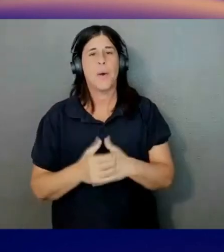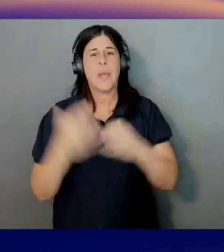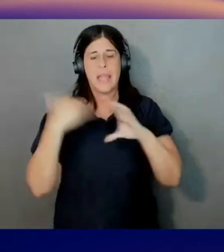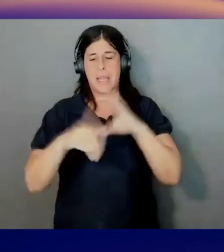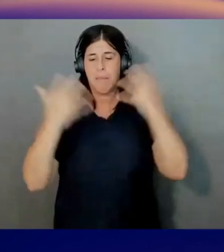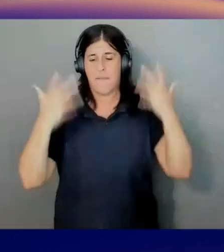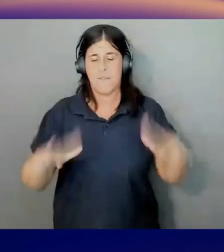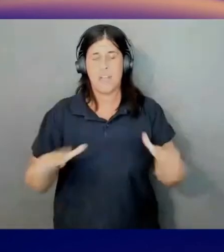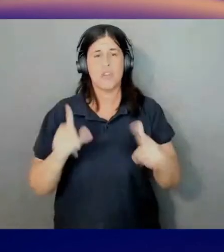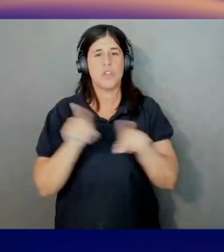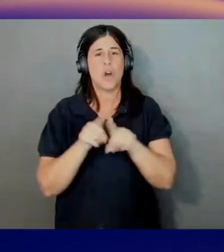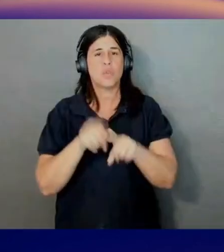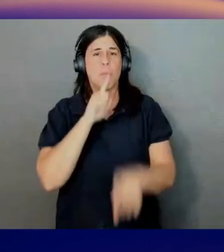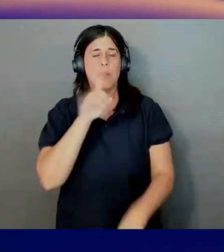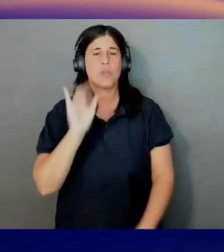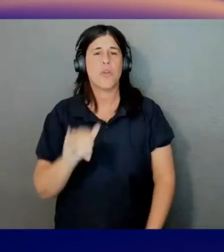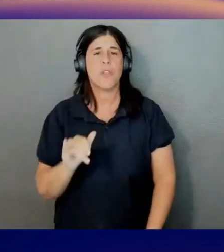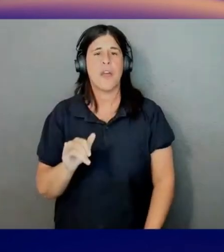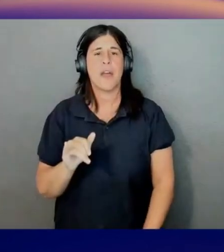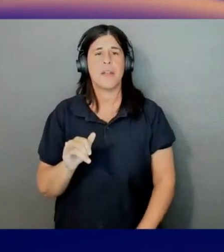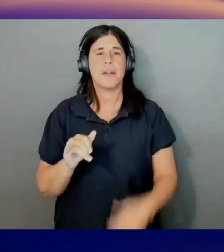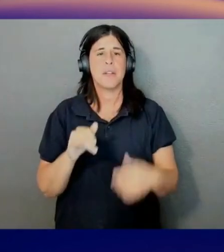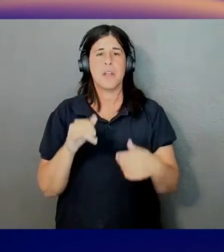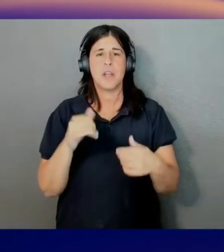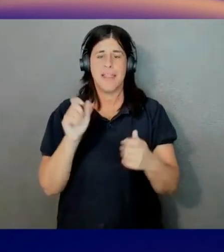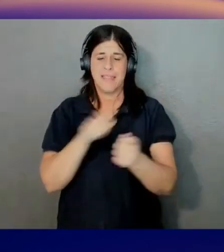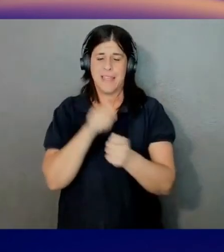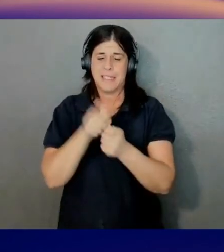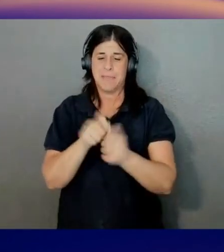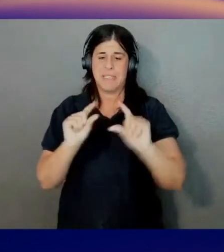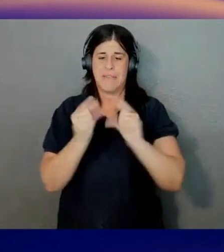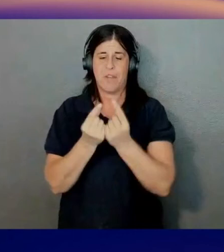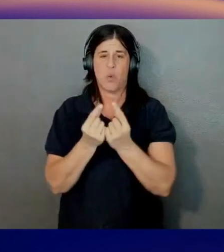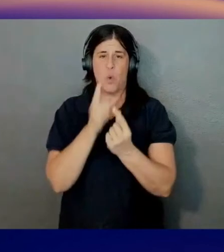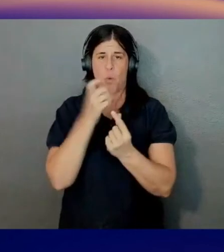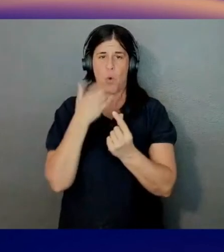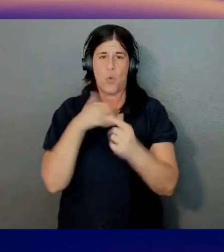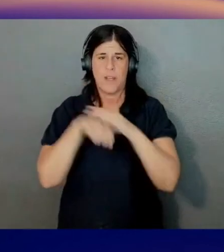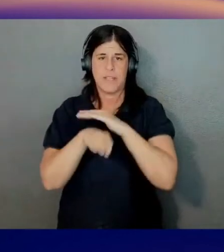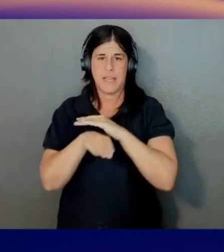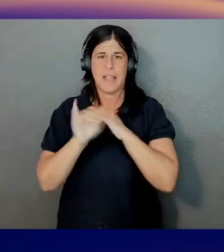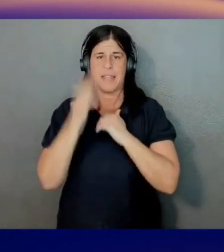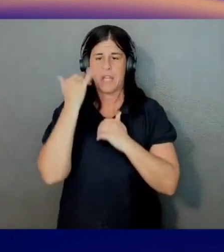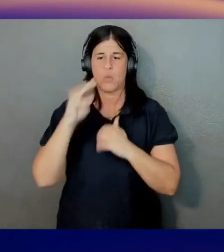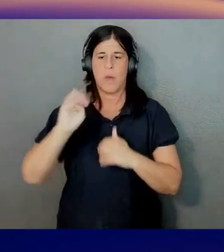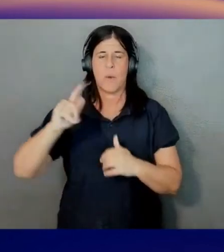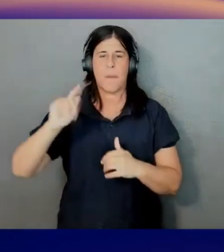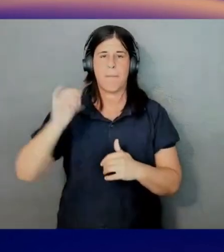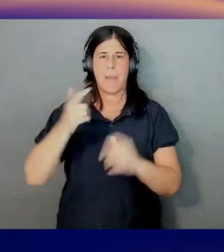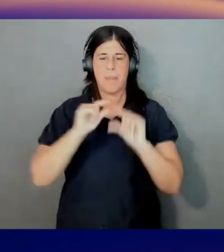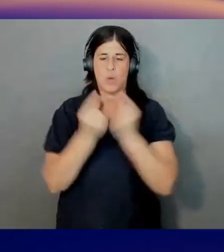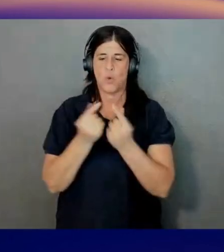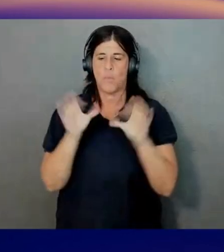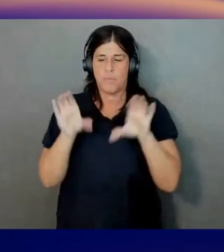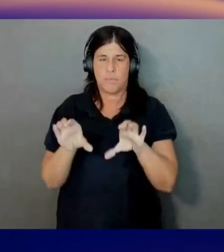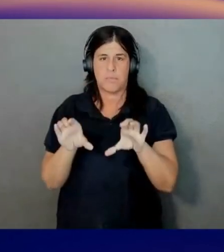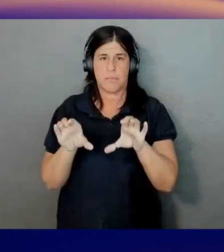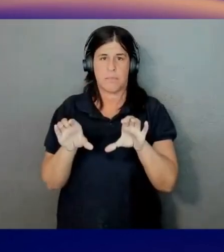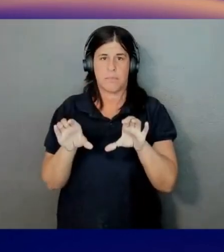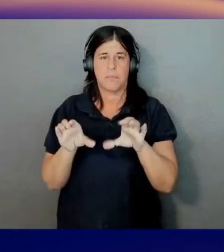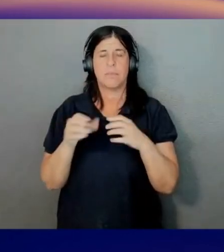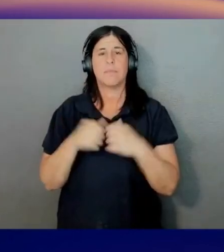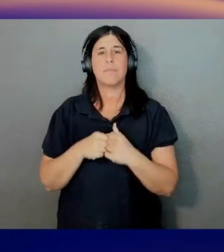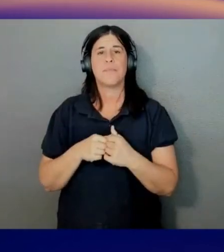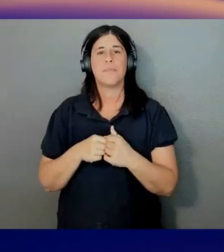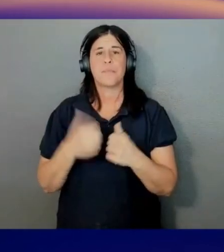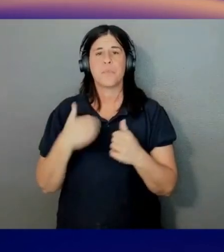also make sure that only the particular group will have access. That is the reason we are mapping a group attribute here, right? Here we are putting a